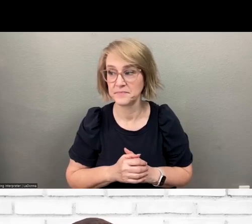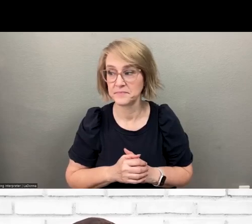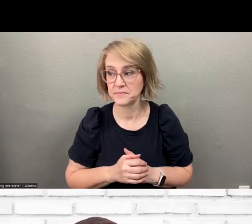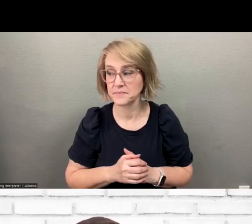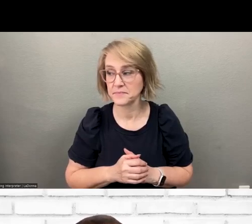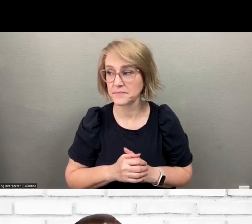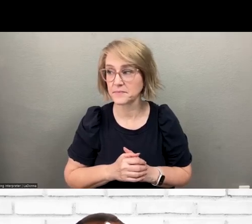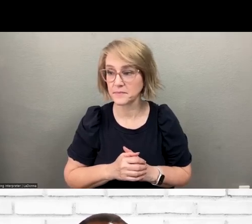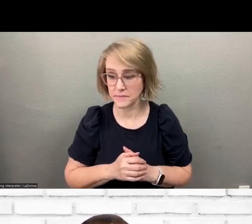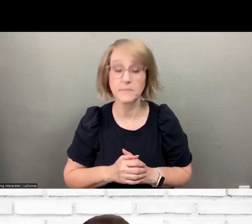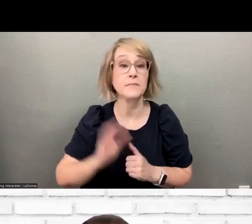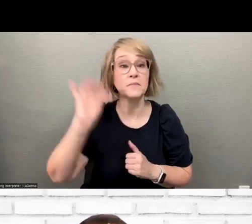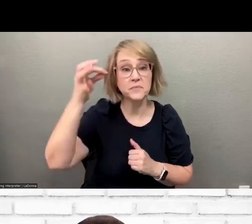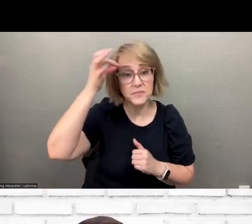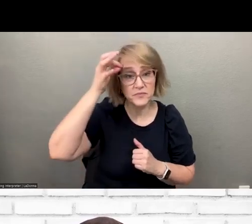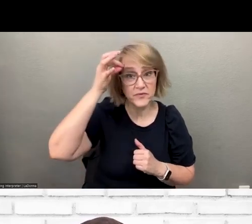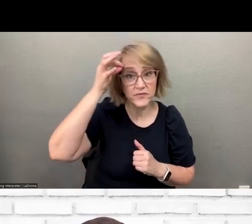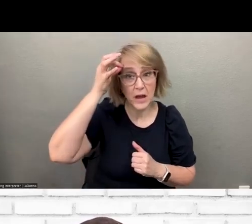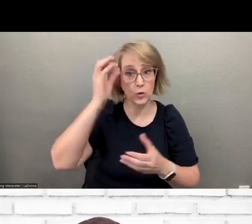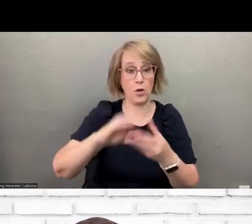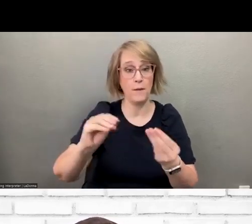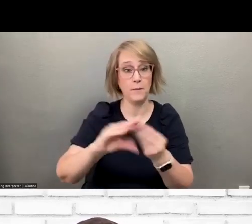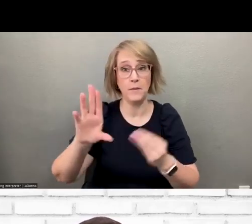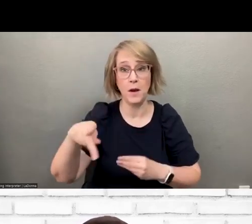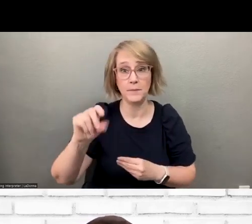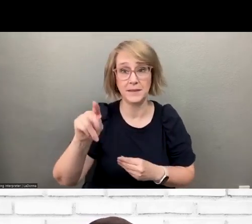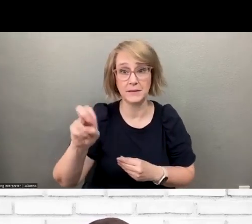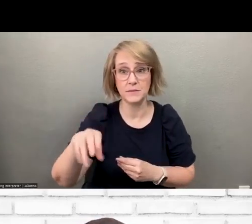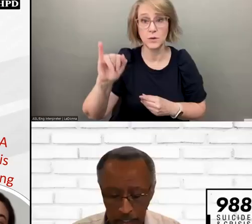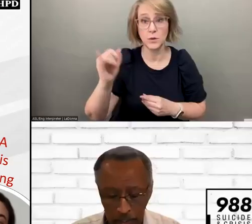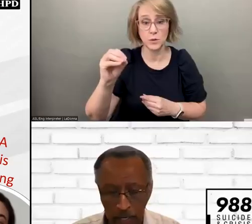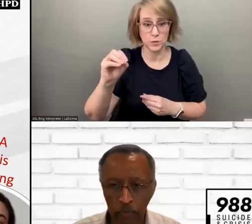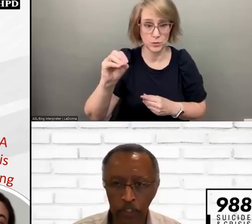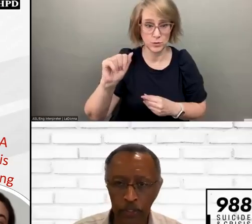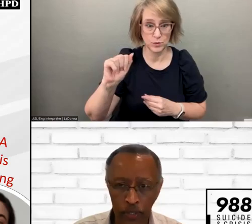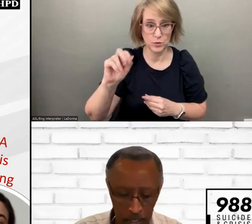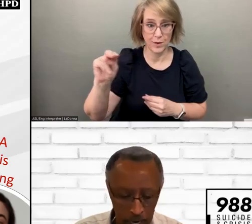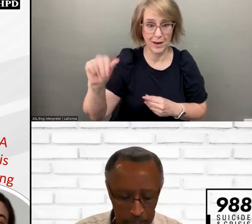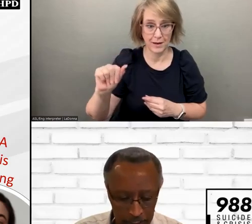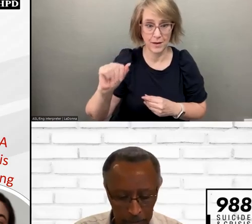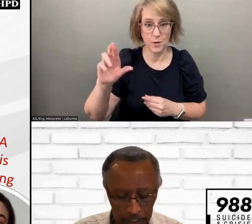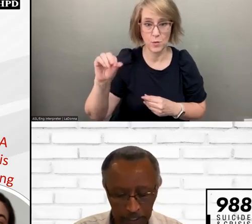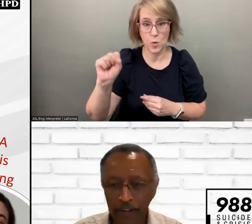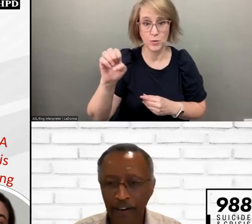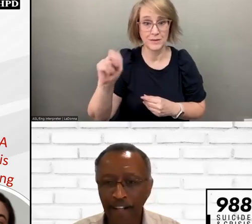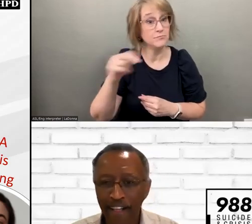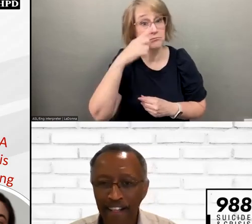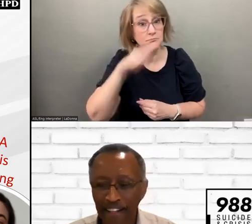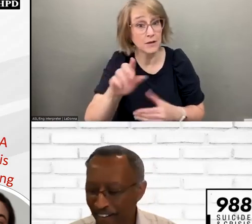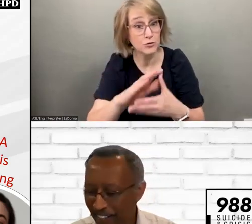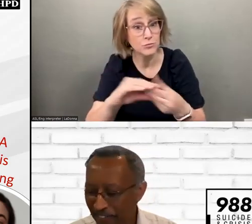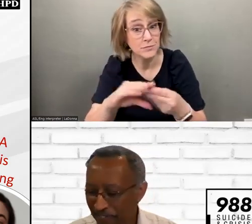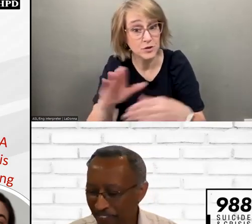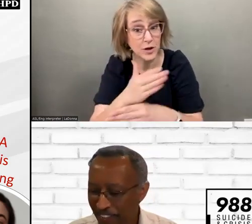the federal updates at this time. So we're asking Joanna Rosen if you'll come forward and go ahead with your updates, please.